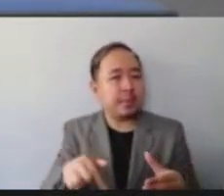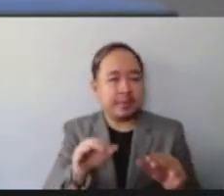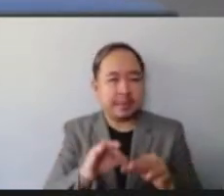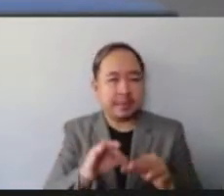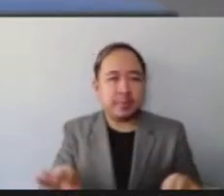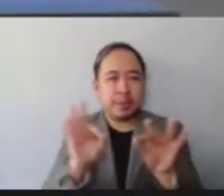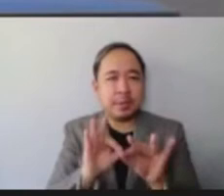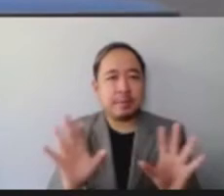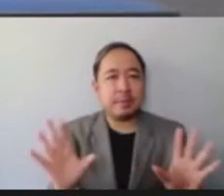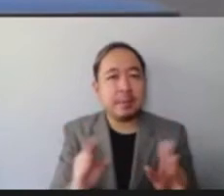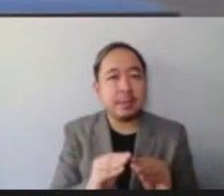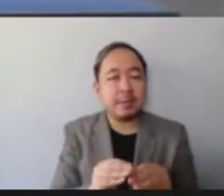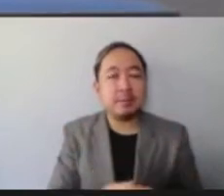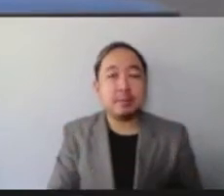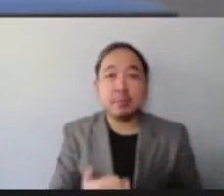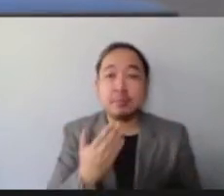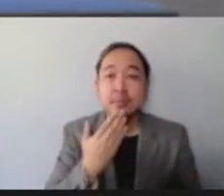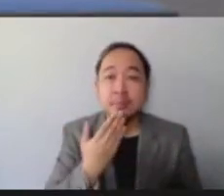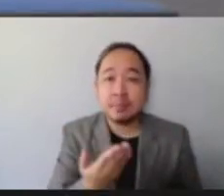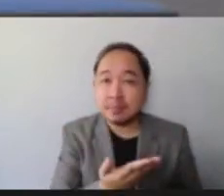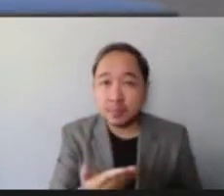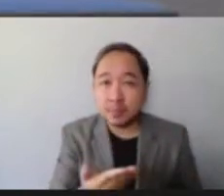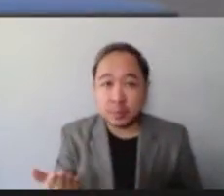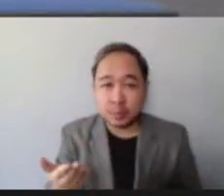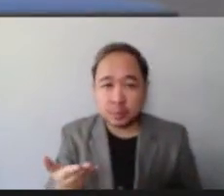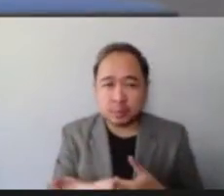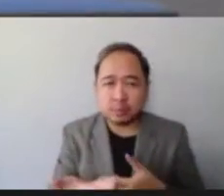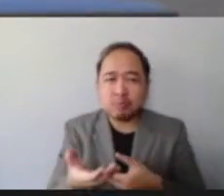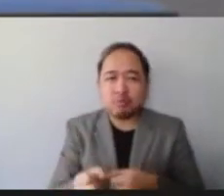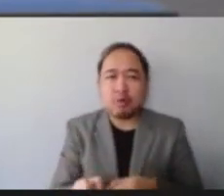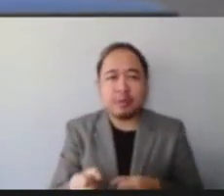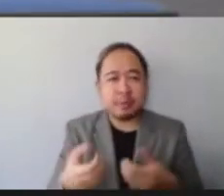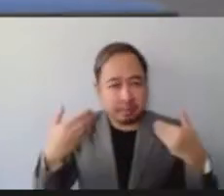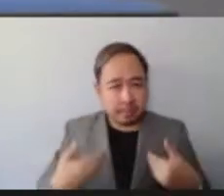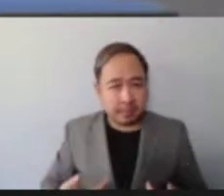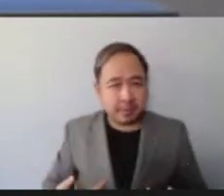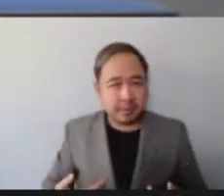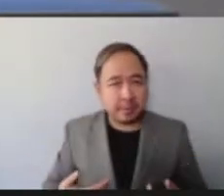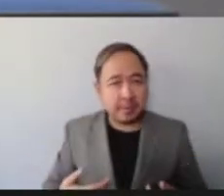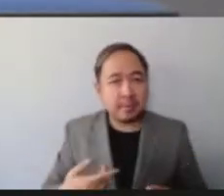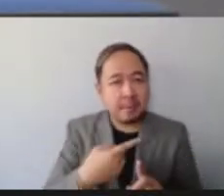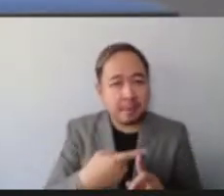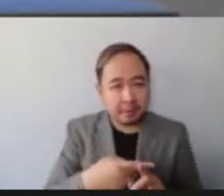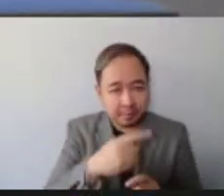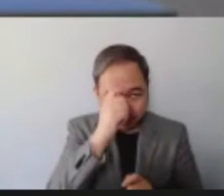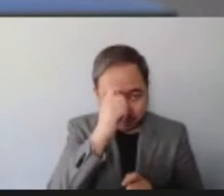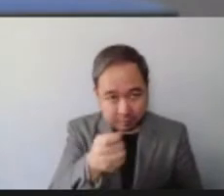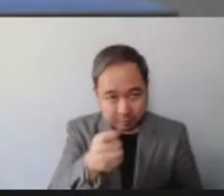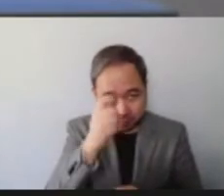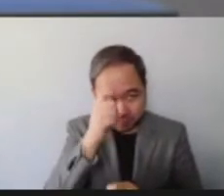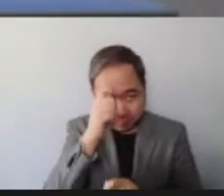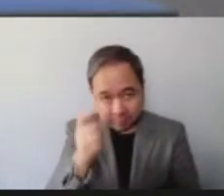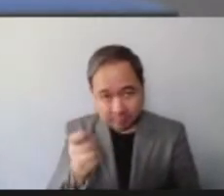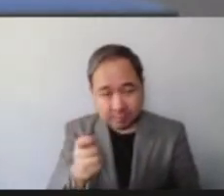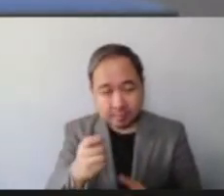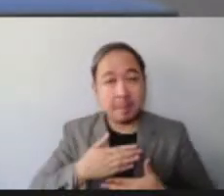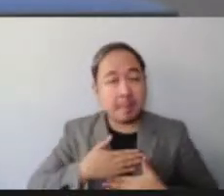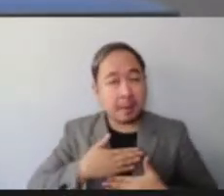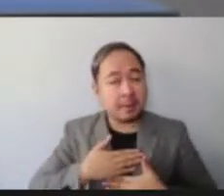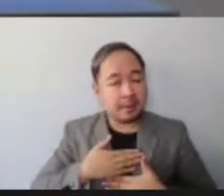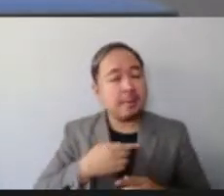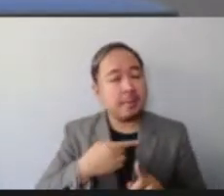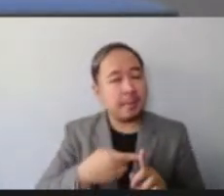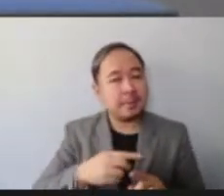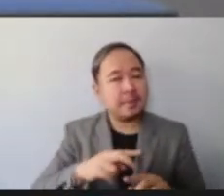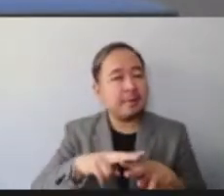me and the great honor that you have bestowed on my country and me together with the honorable Vice chairs and with